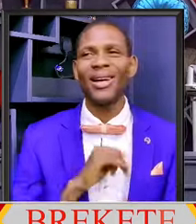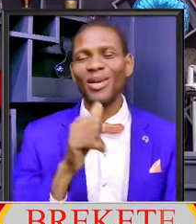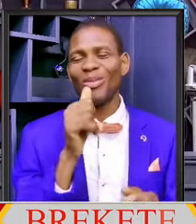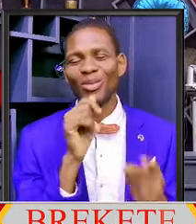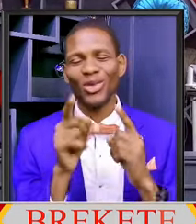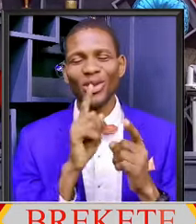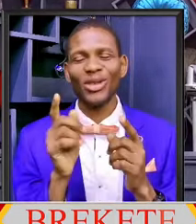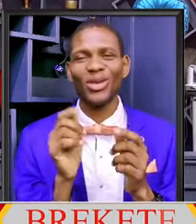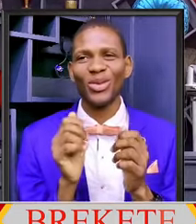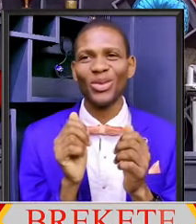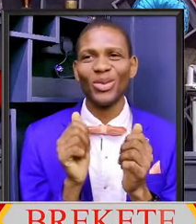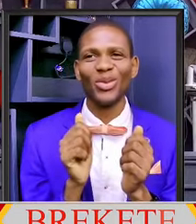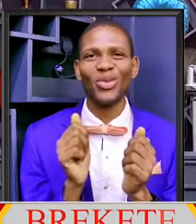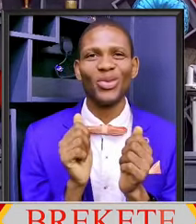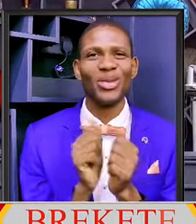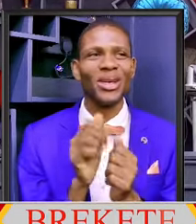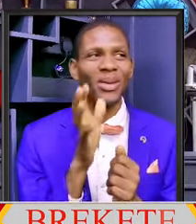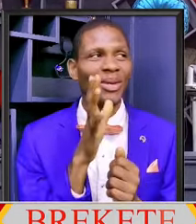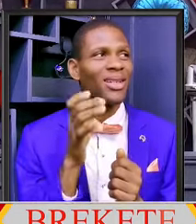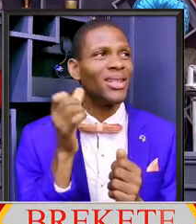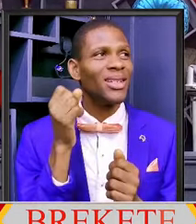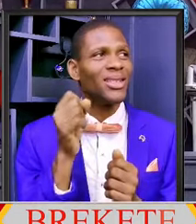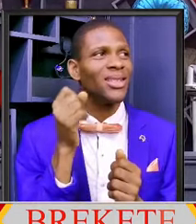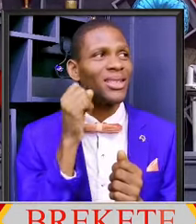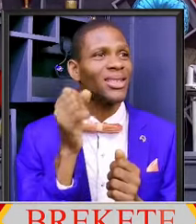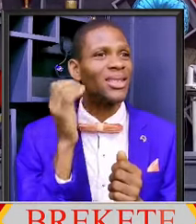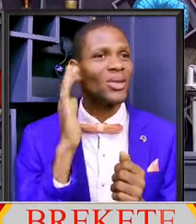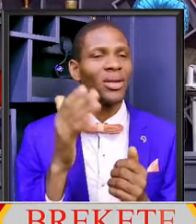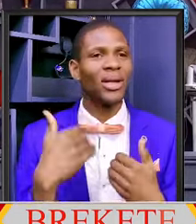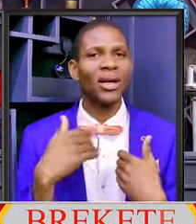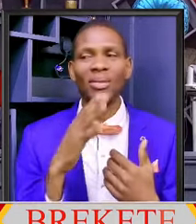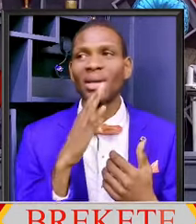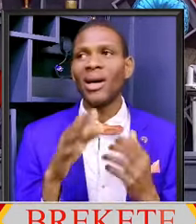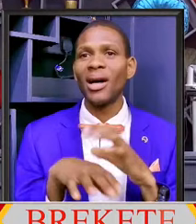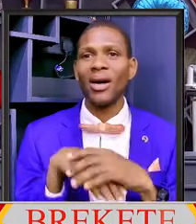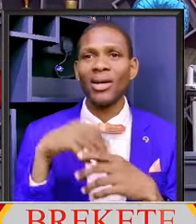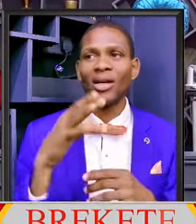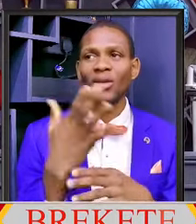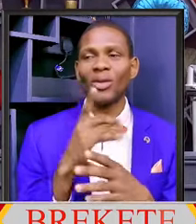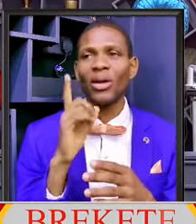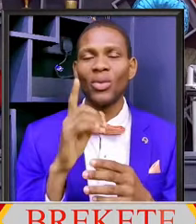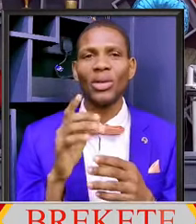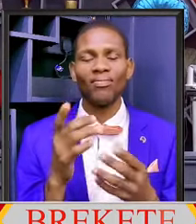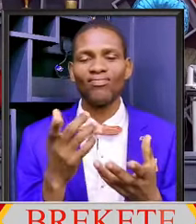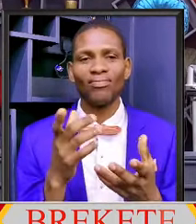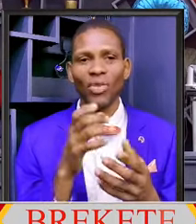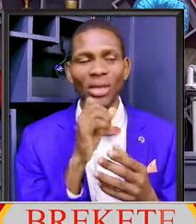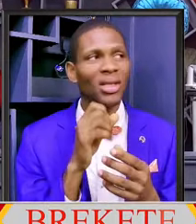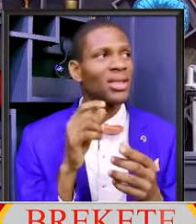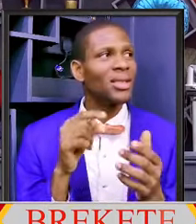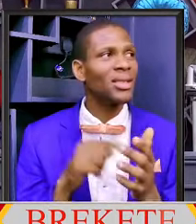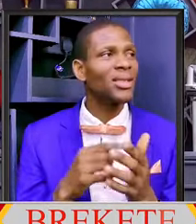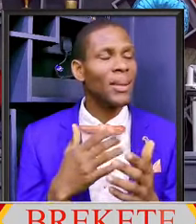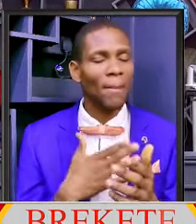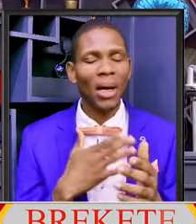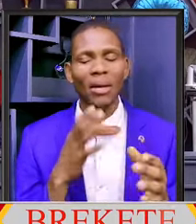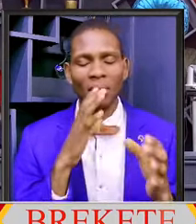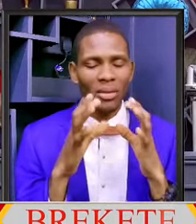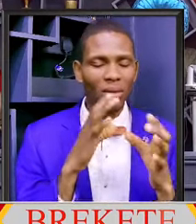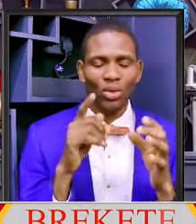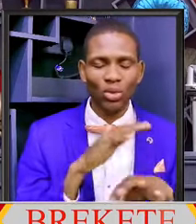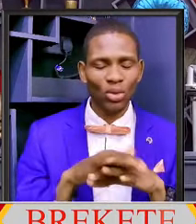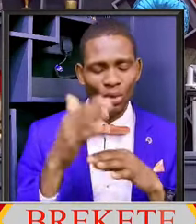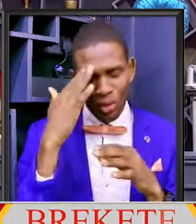mama. Should have been outside or somebody for hold on for her. This my conversation. You don't know